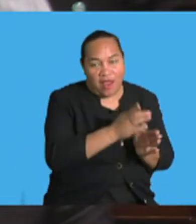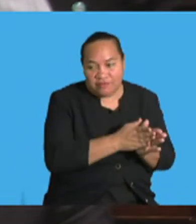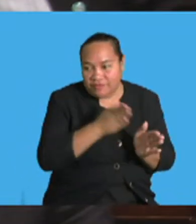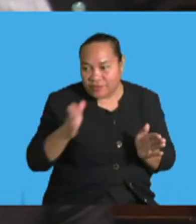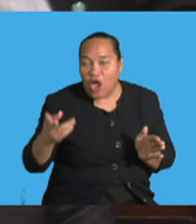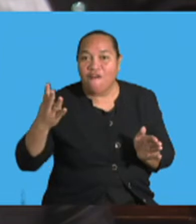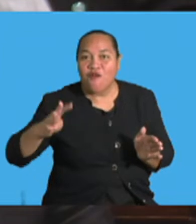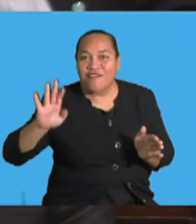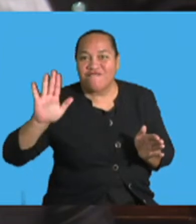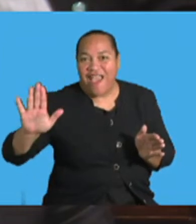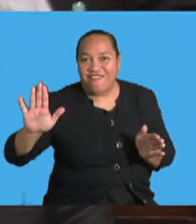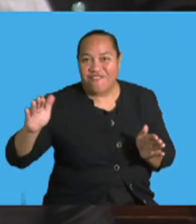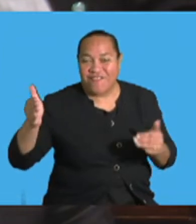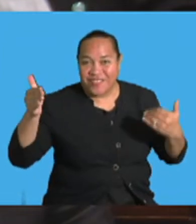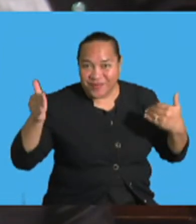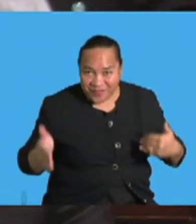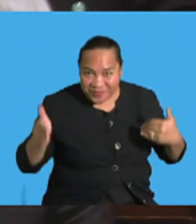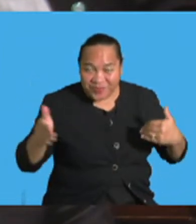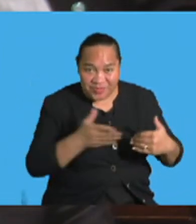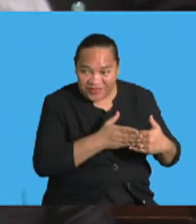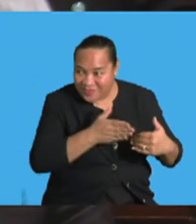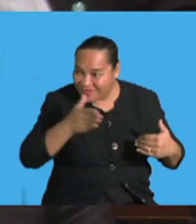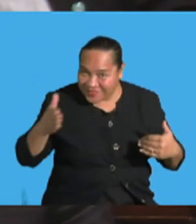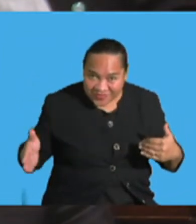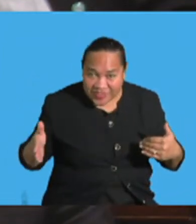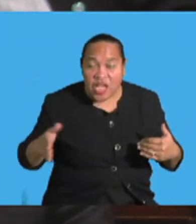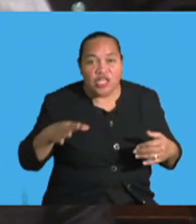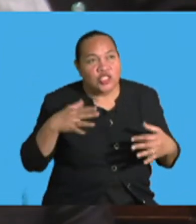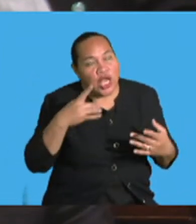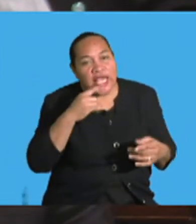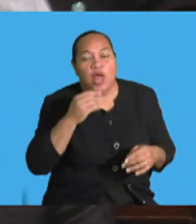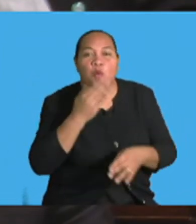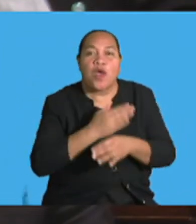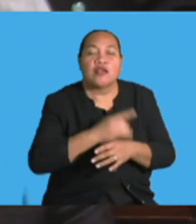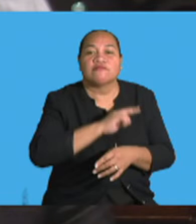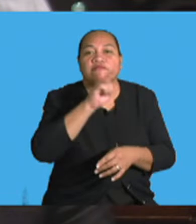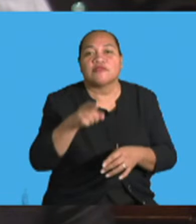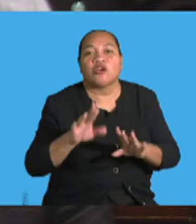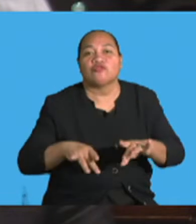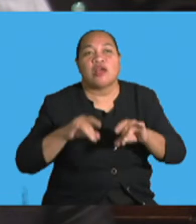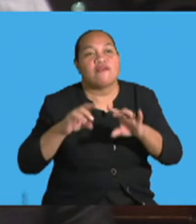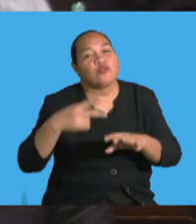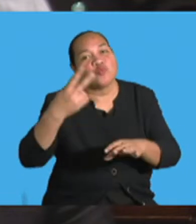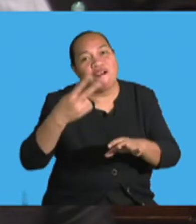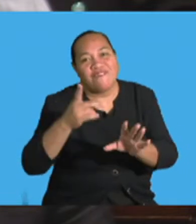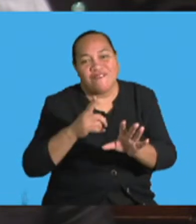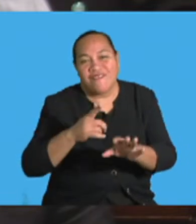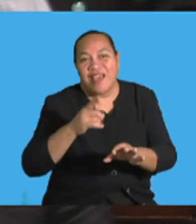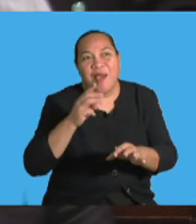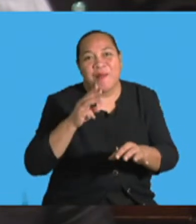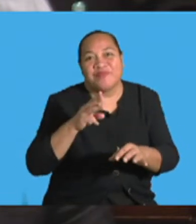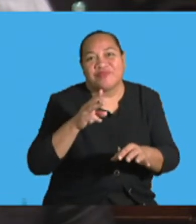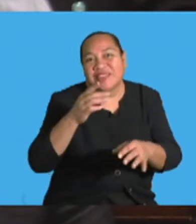years, where the term of work could range from 12 months to 3 years, with a minimum of 12 months.